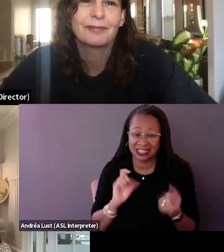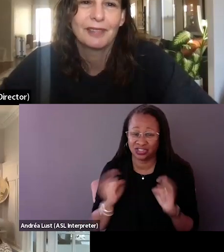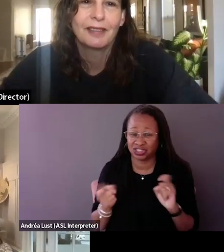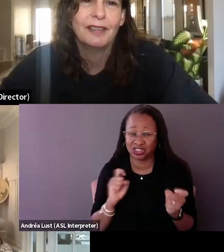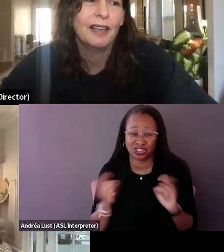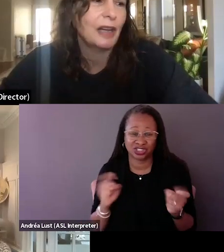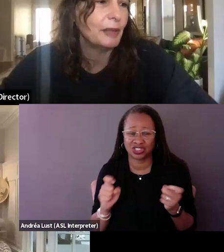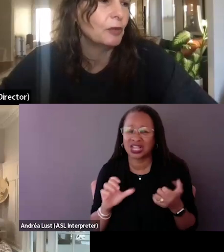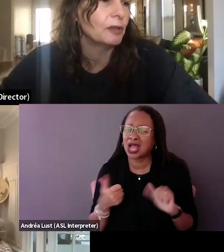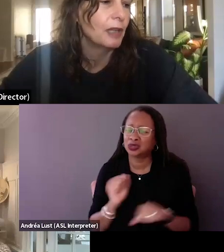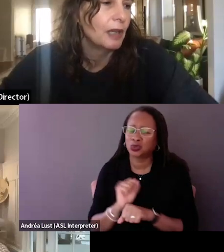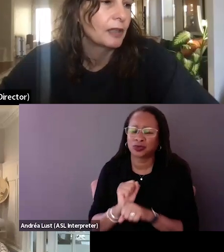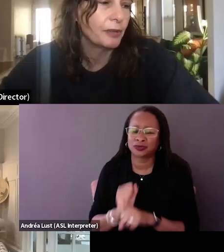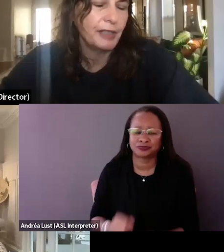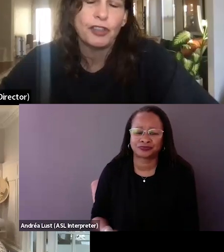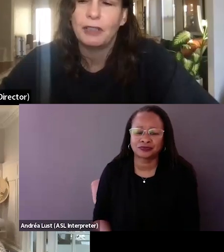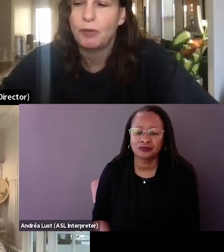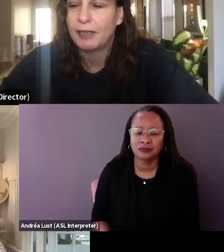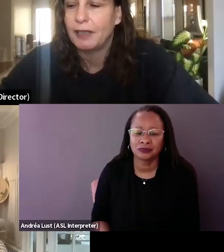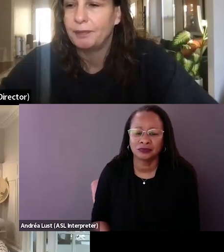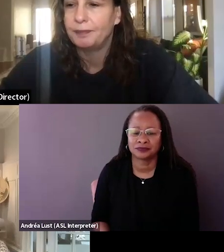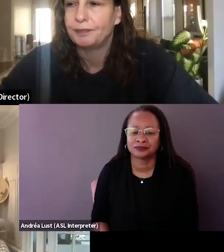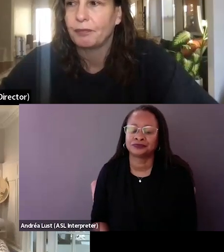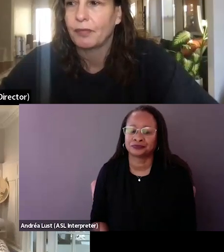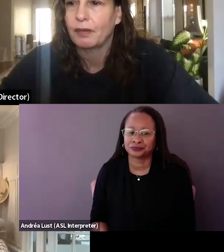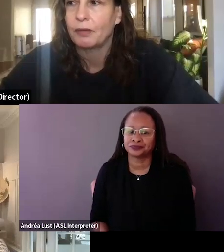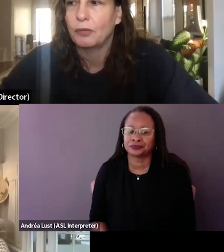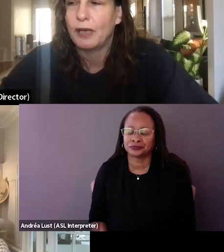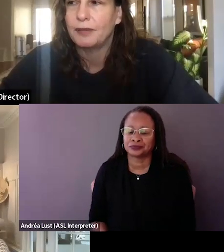work? Yeah, I mean, well, so initially when